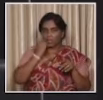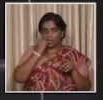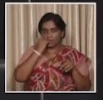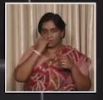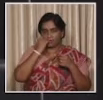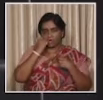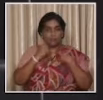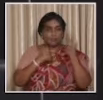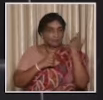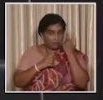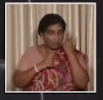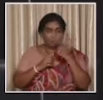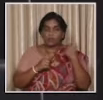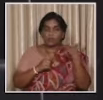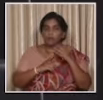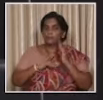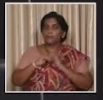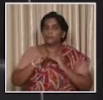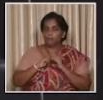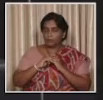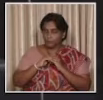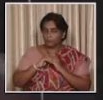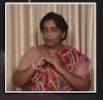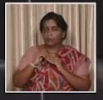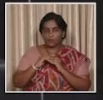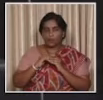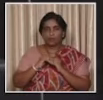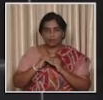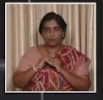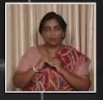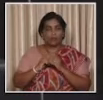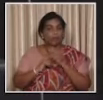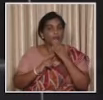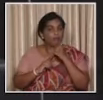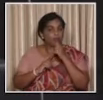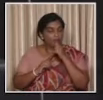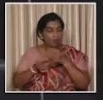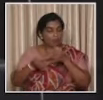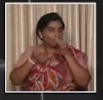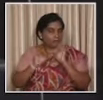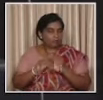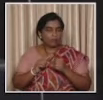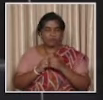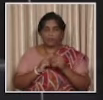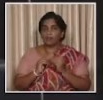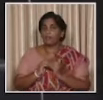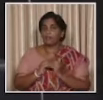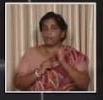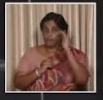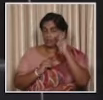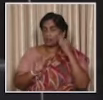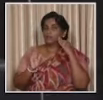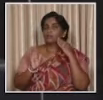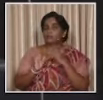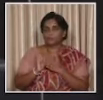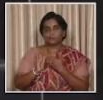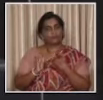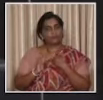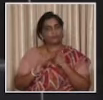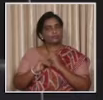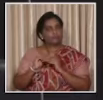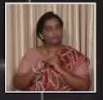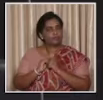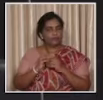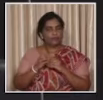inoculate and try and improve water quality without using very expensive treatment facilities,